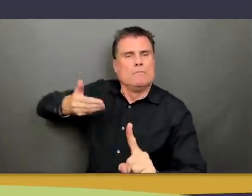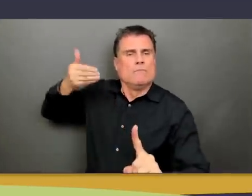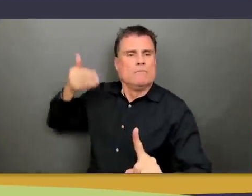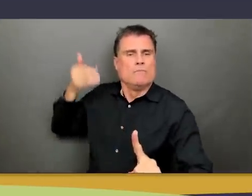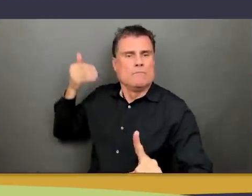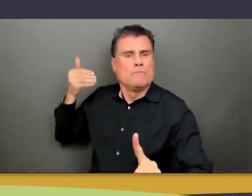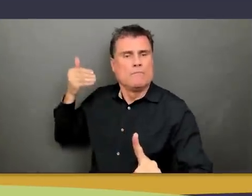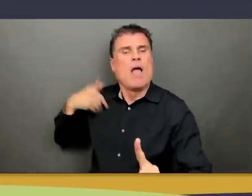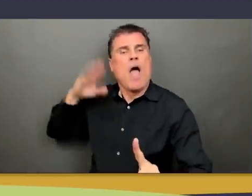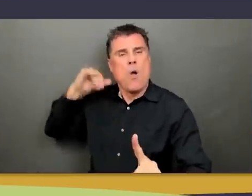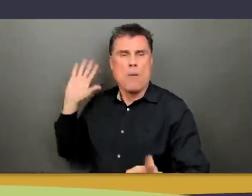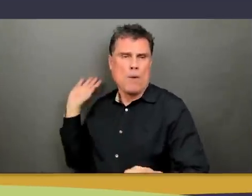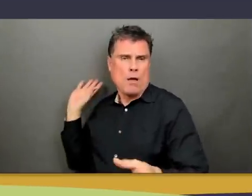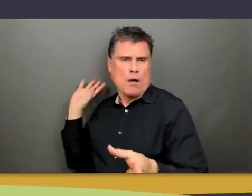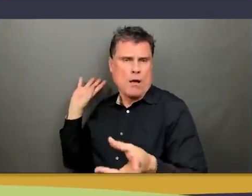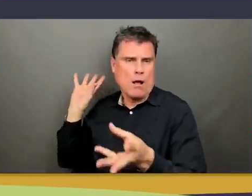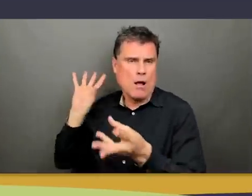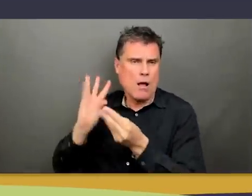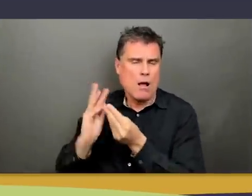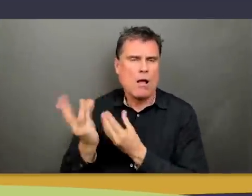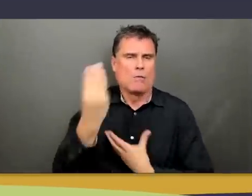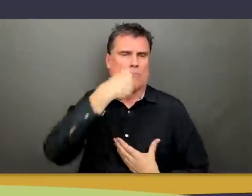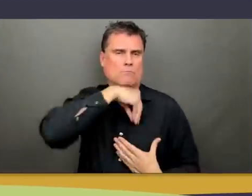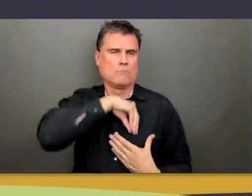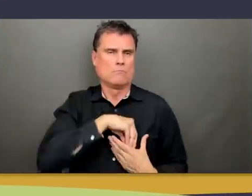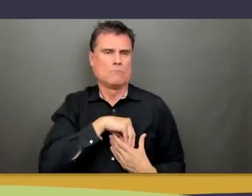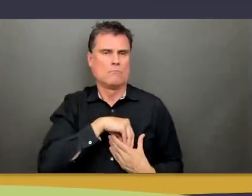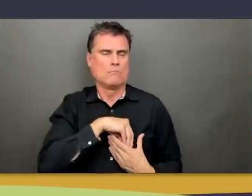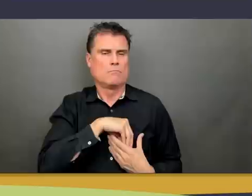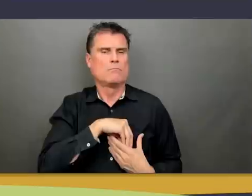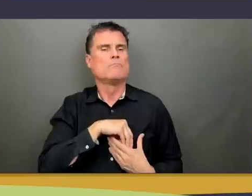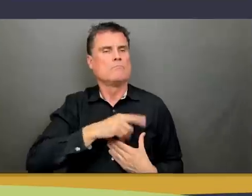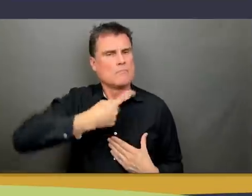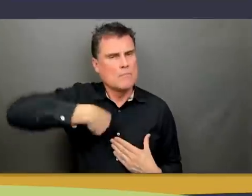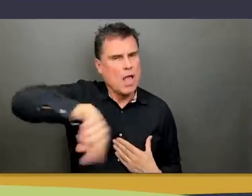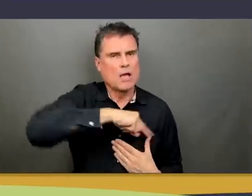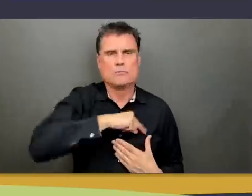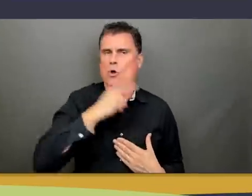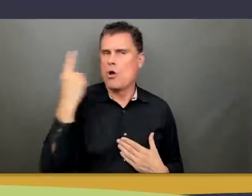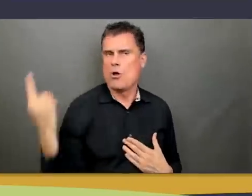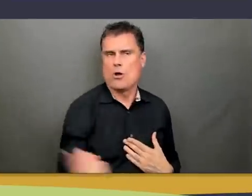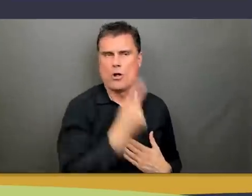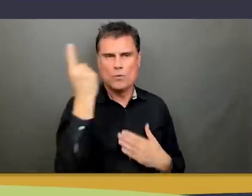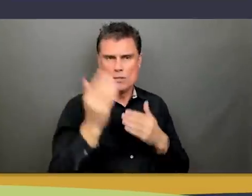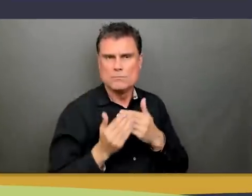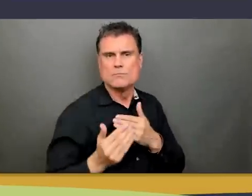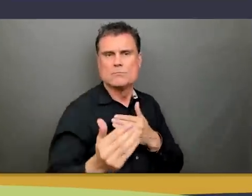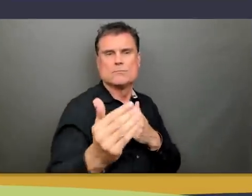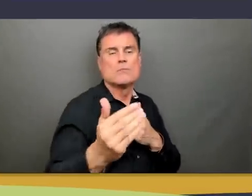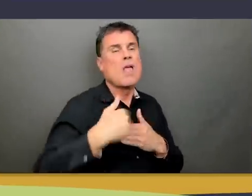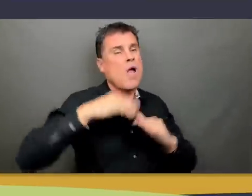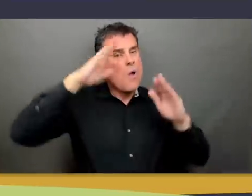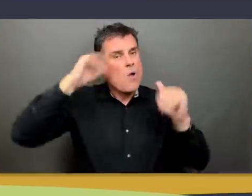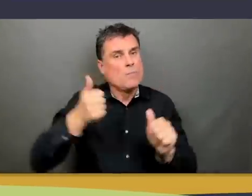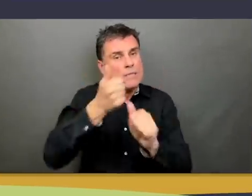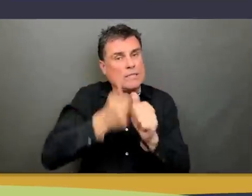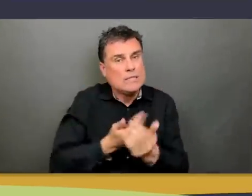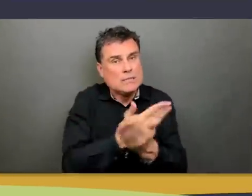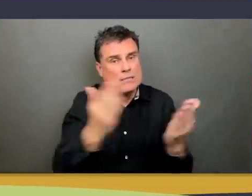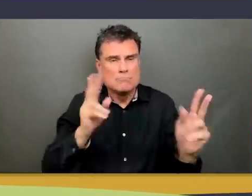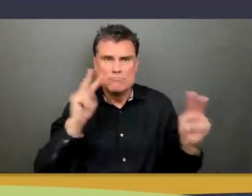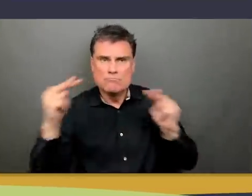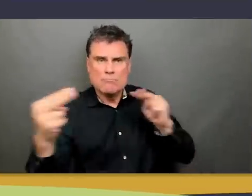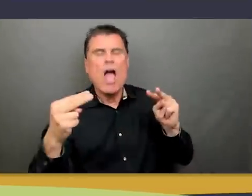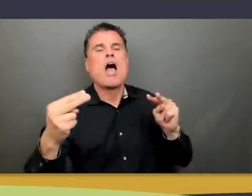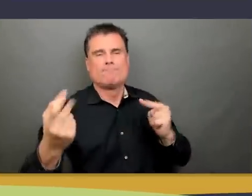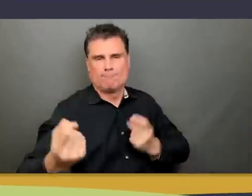them at our backs always, so that we may know that we are only a small part of a continuum of